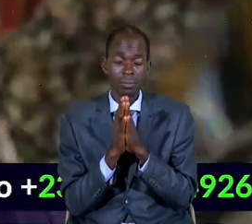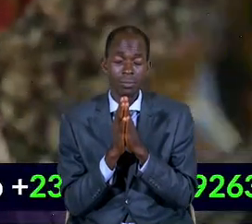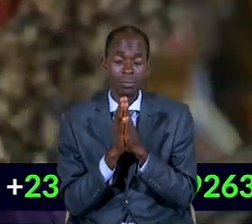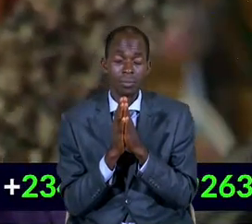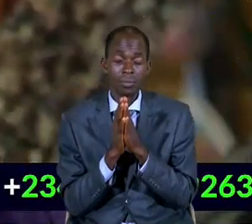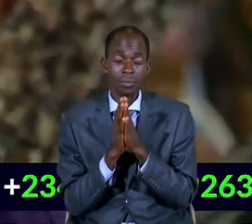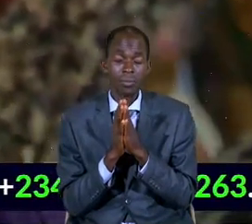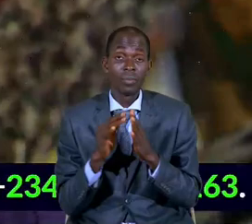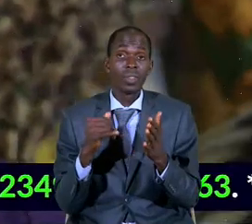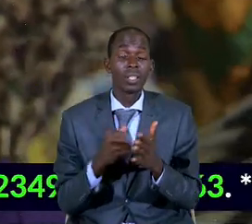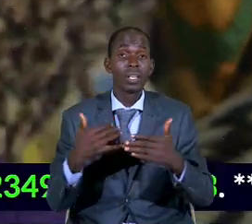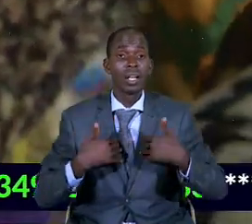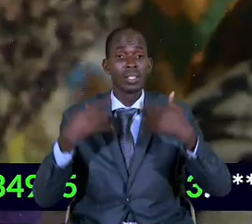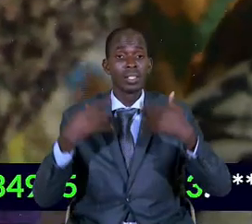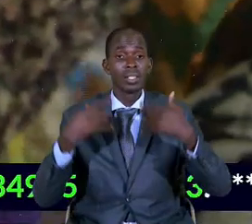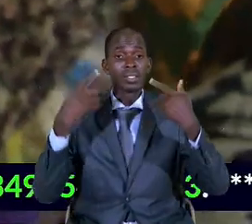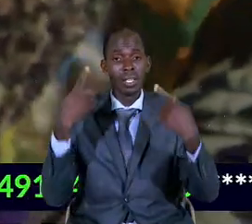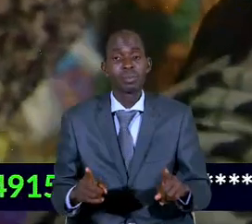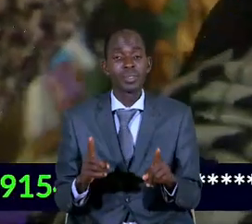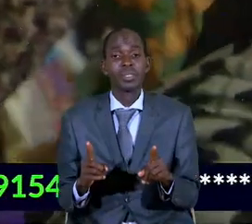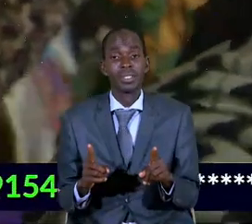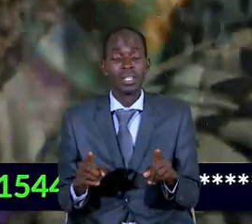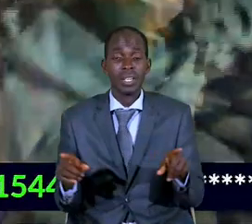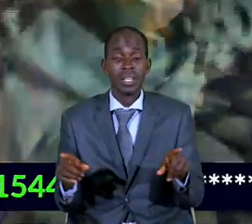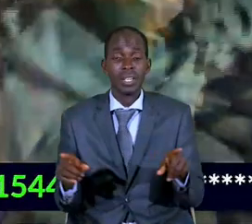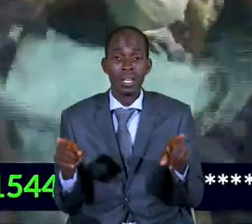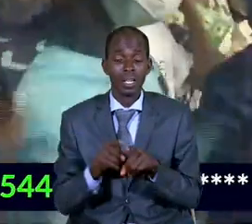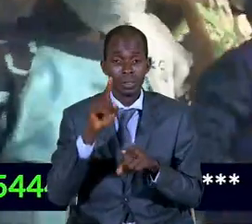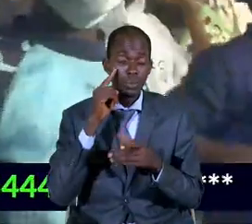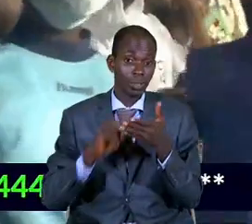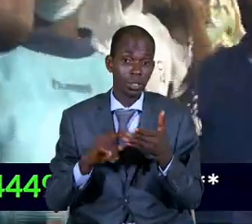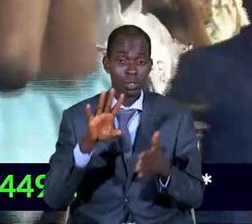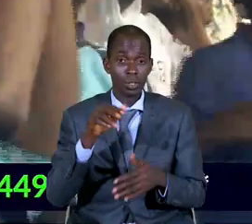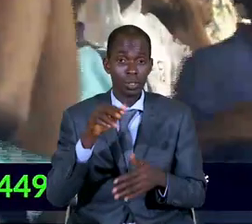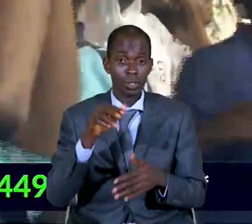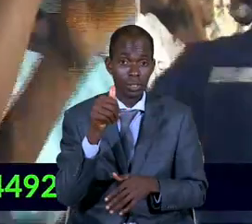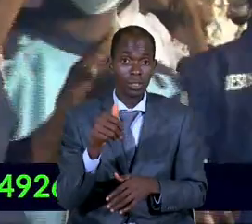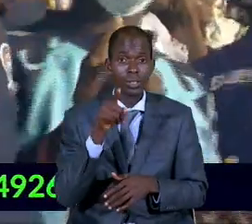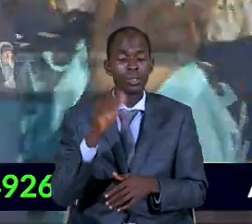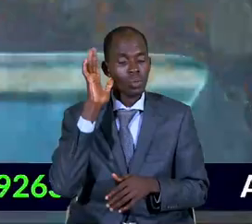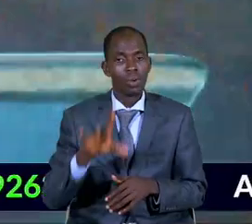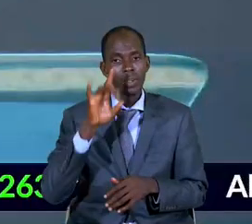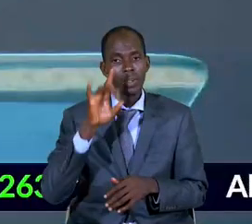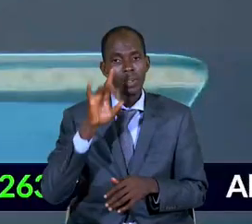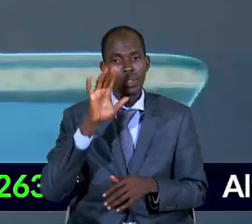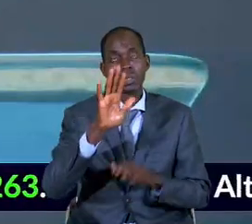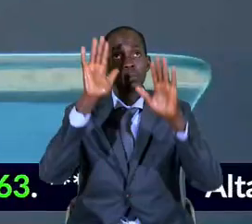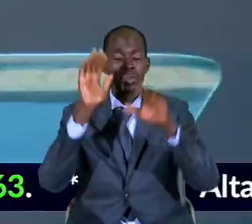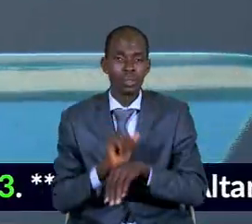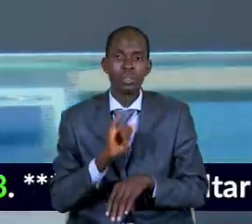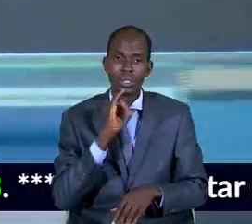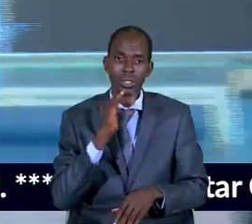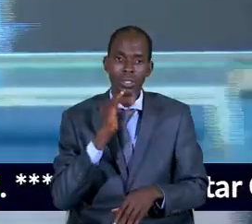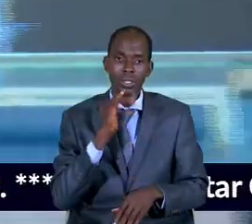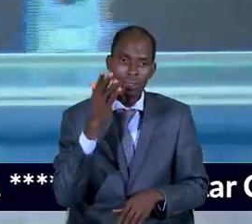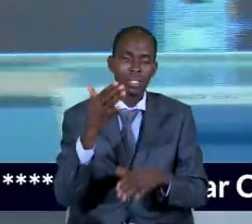It has happened. As you check yourself, you'll find your miracle is there right now.